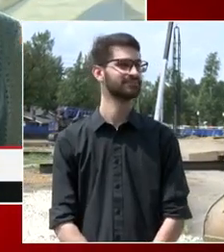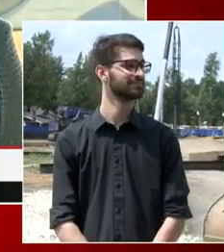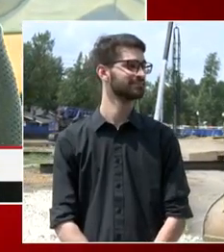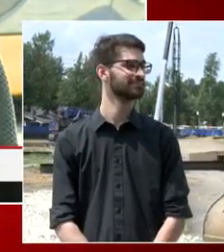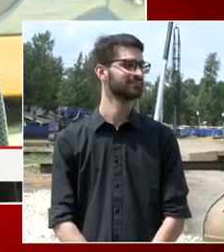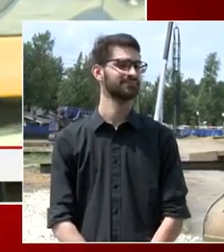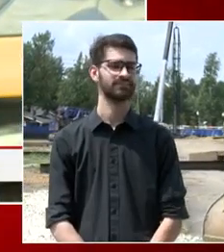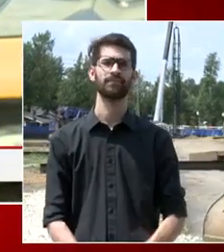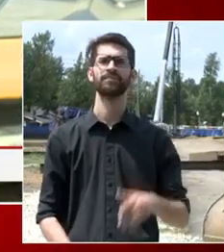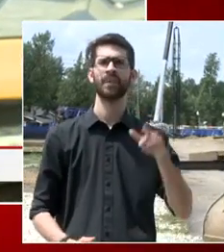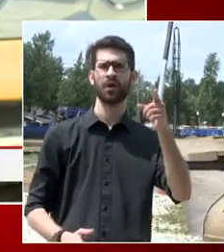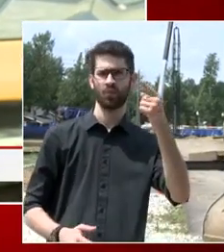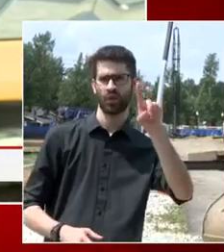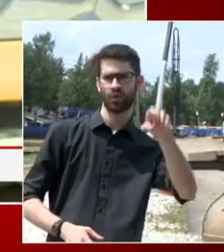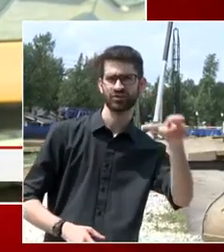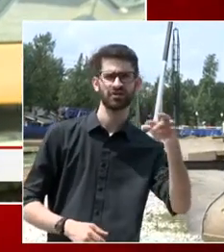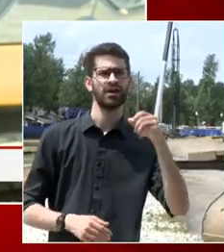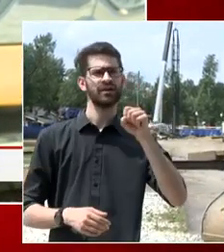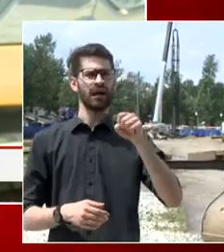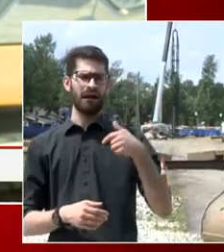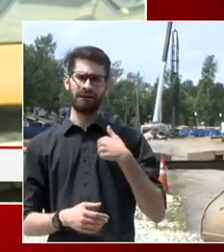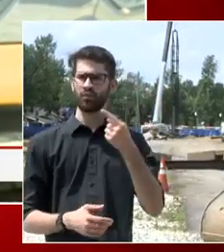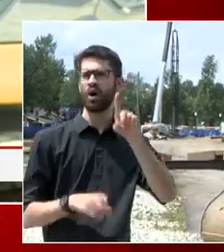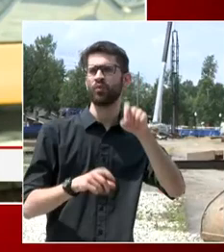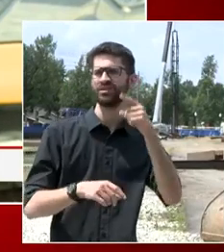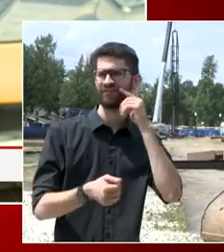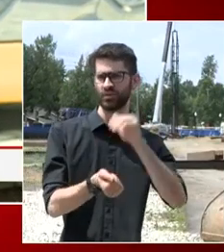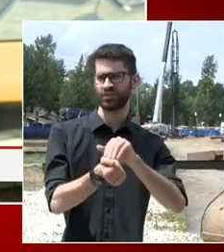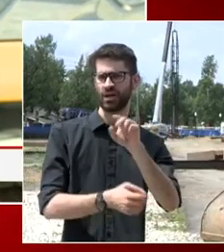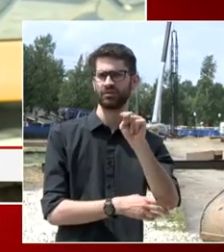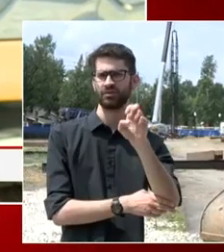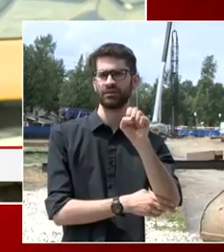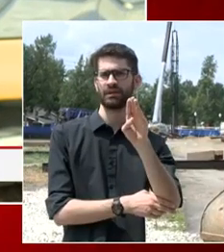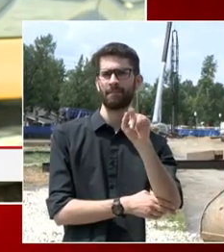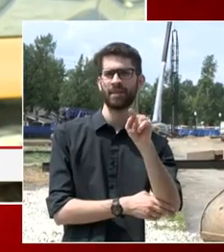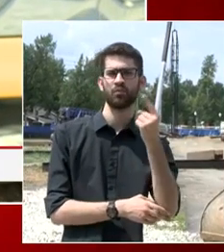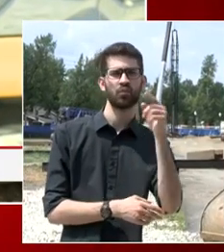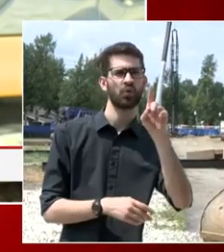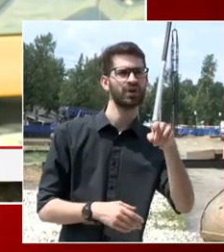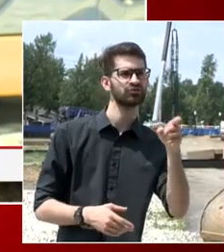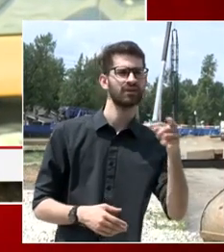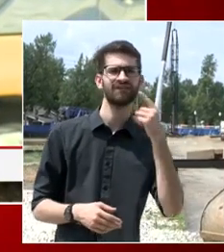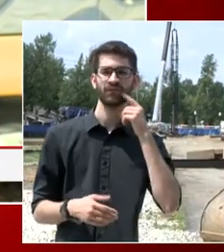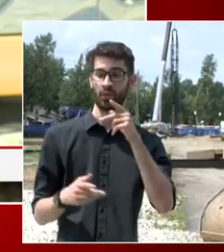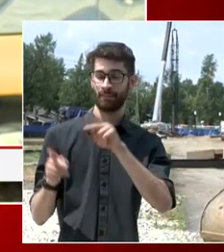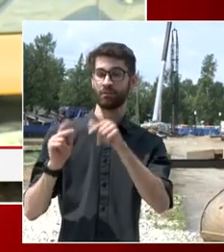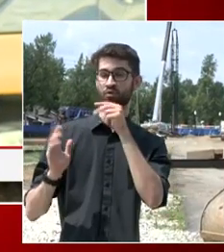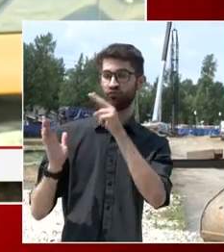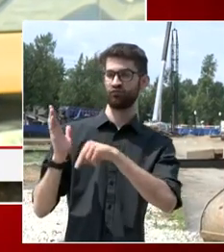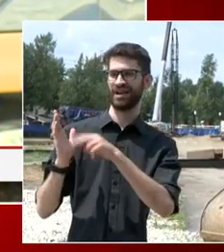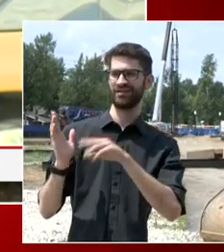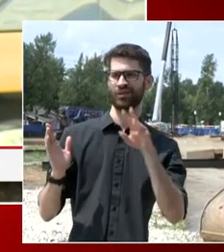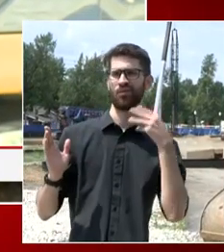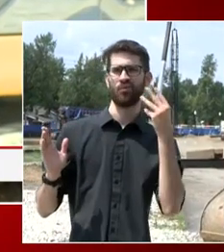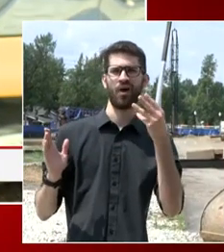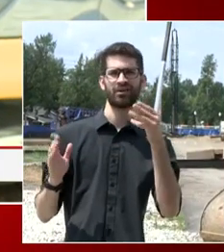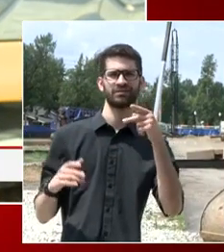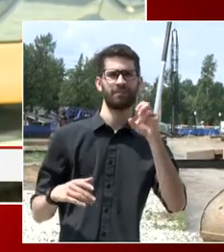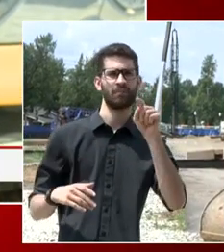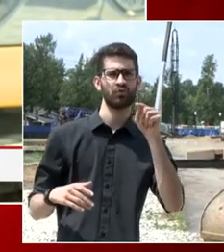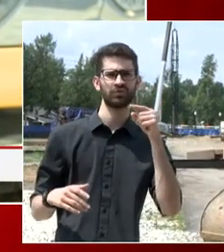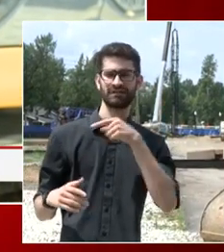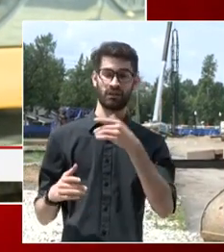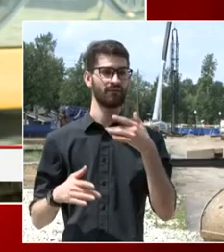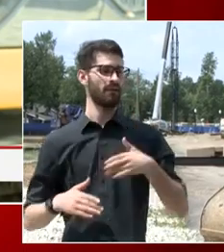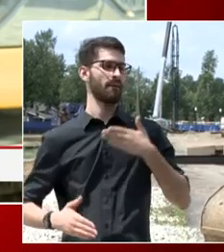Yes, Mayor or Dr. Nesbitt. One quick question. I know our readers of the Washington Blade, of course, are very happy about this project.